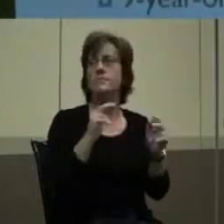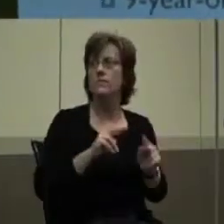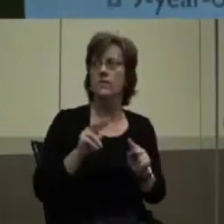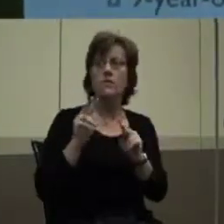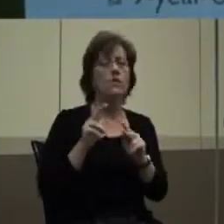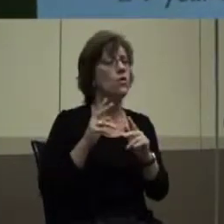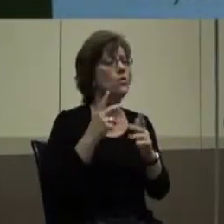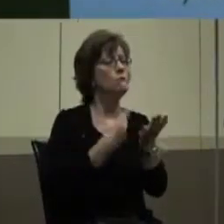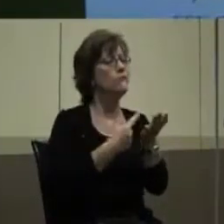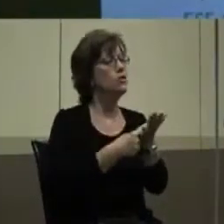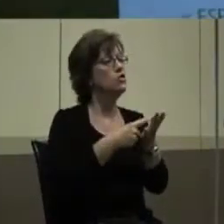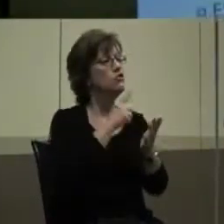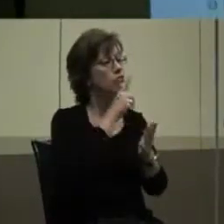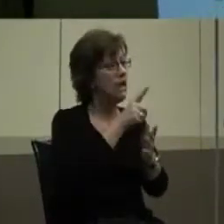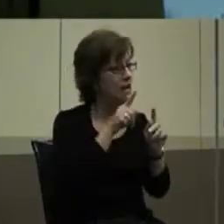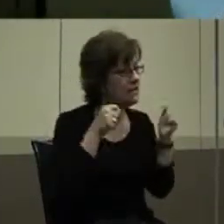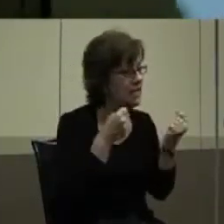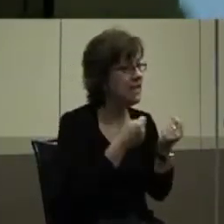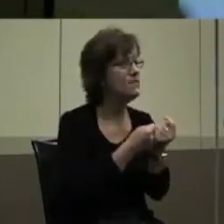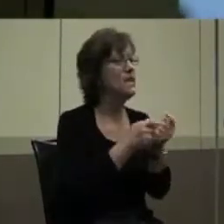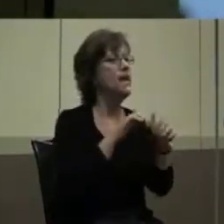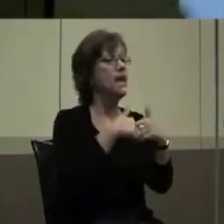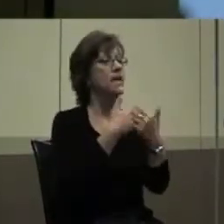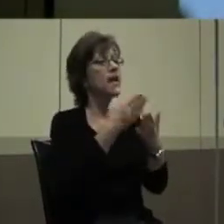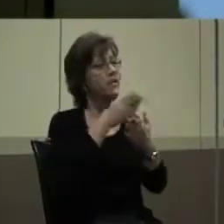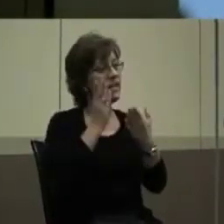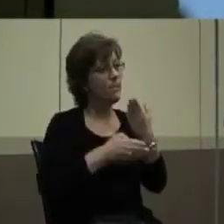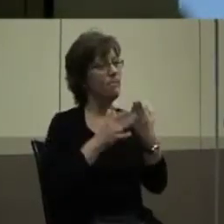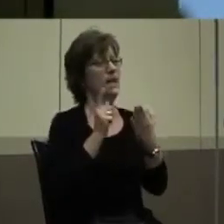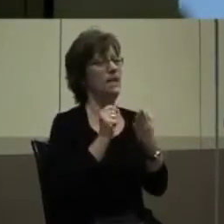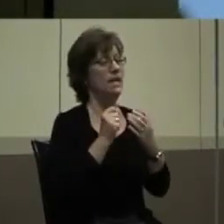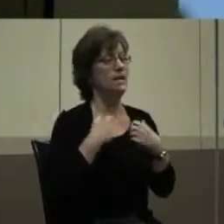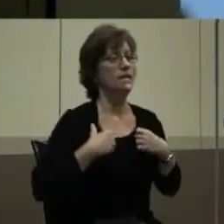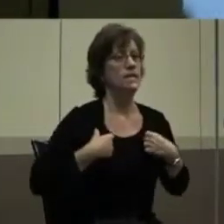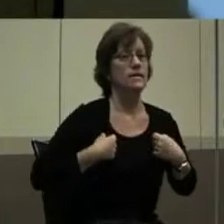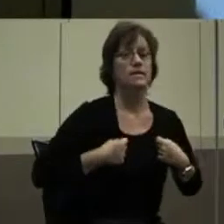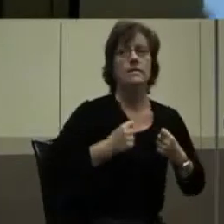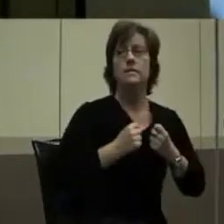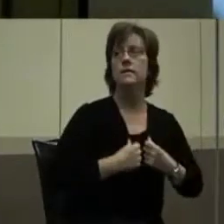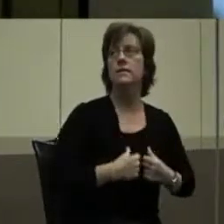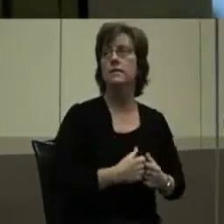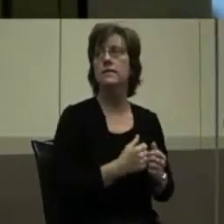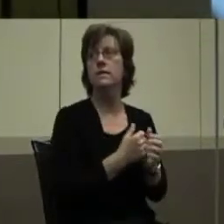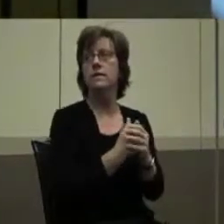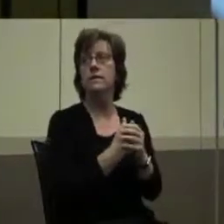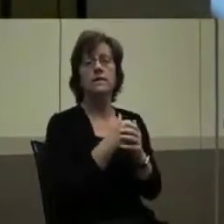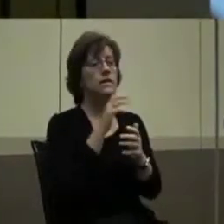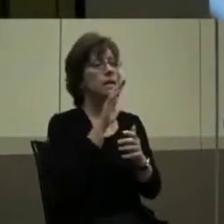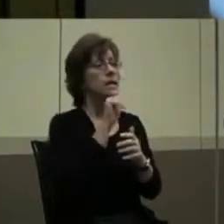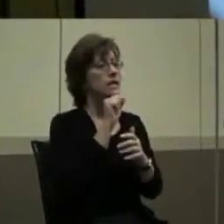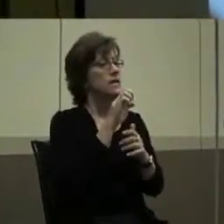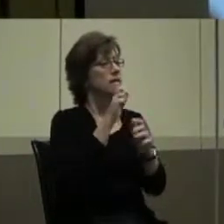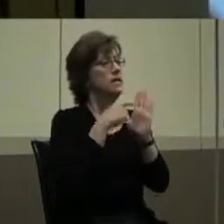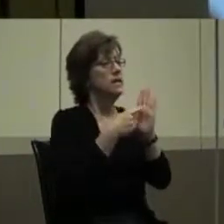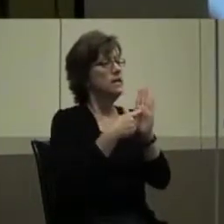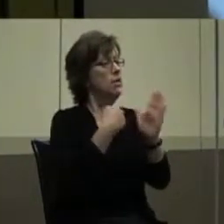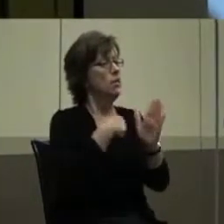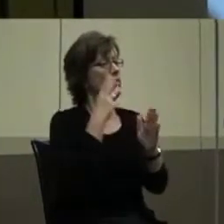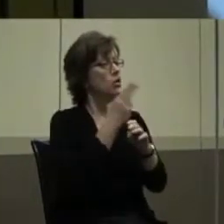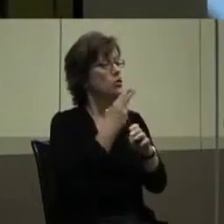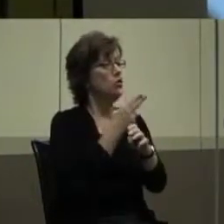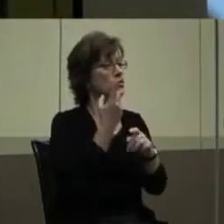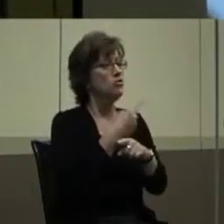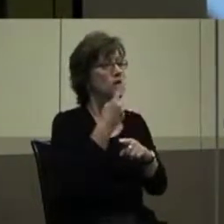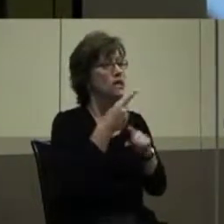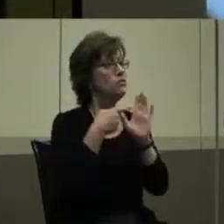team and how they completed a teaming survey. The case example we're going to use today to show you how the